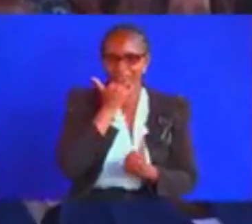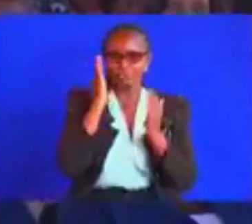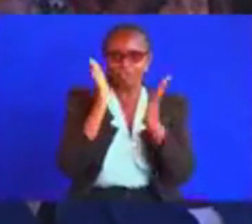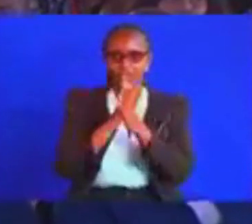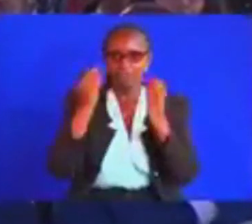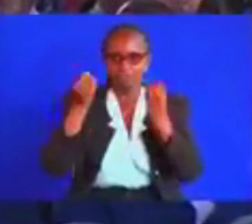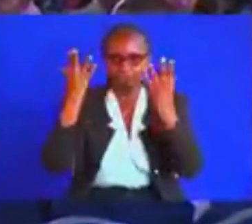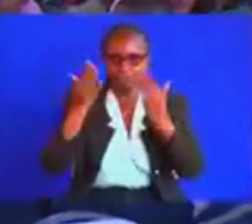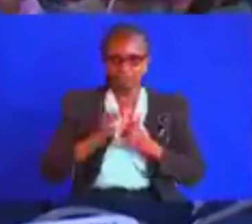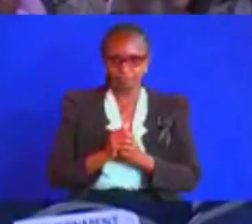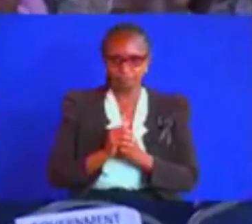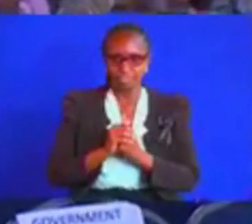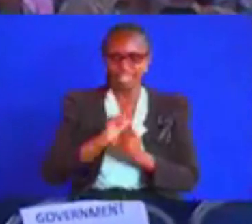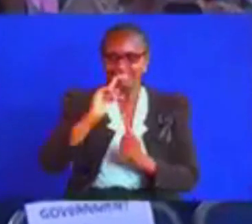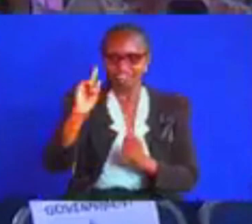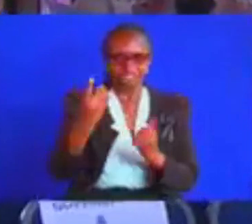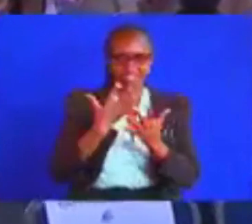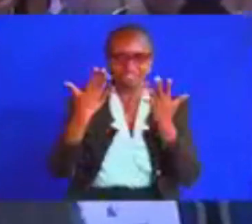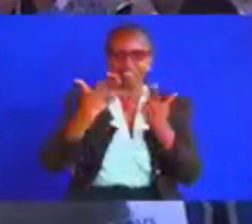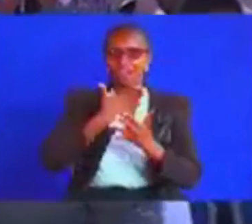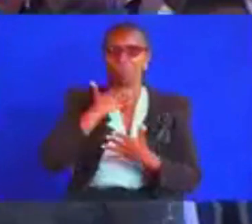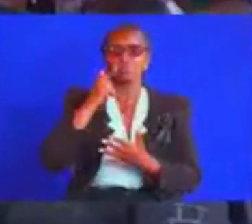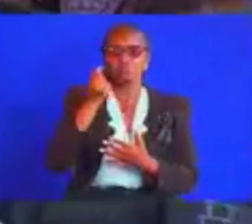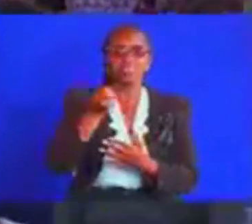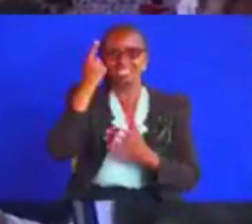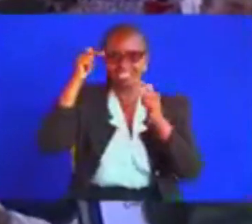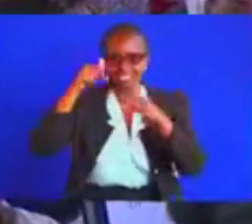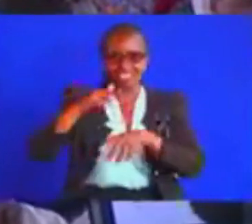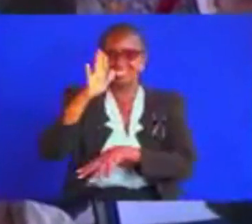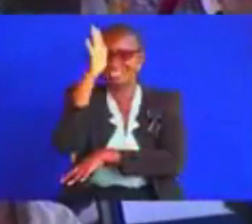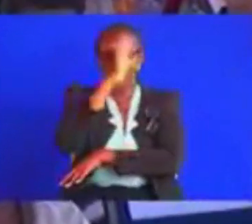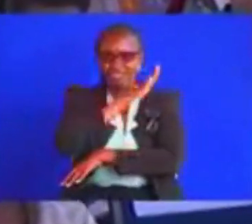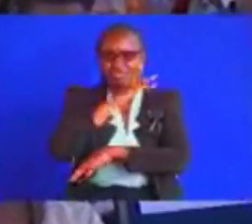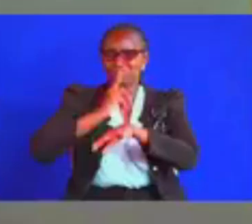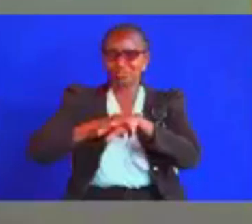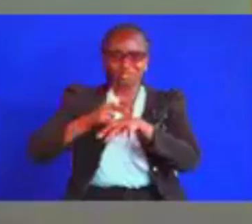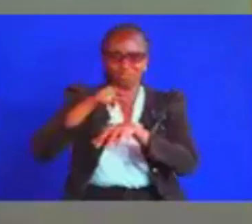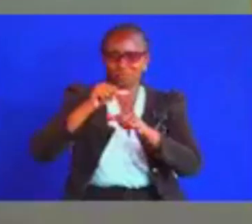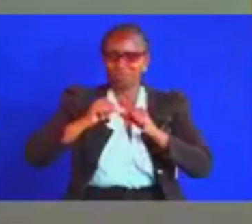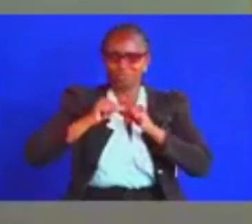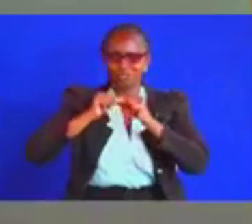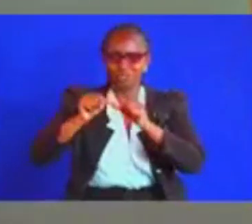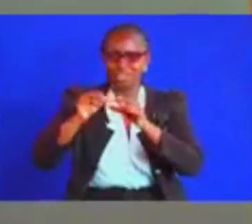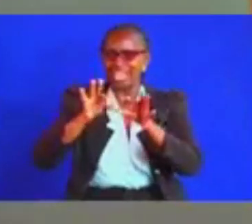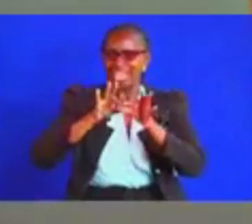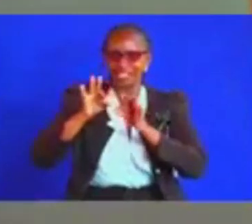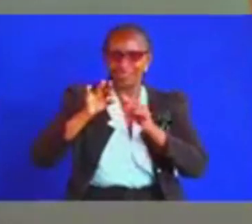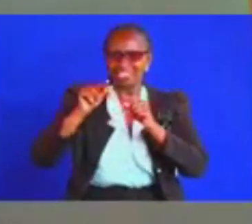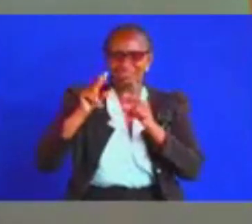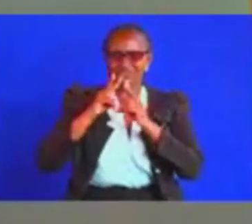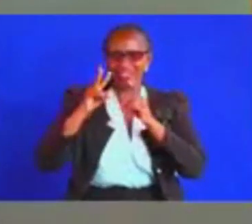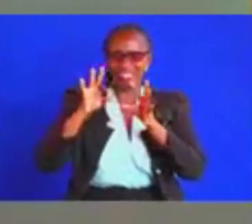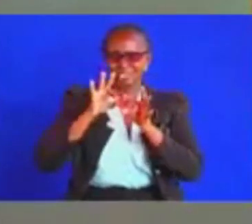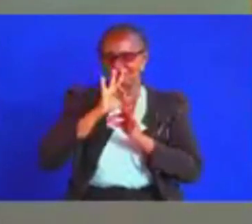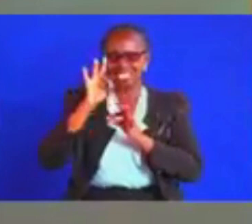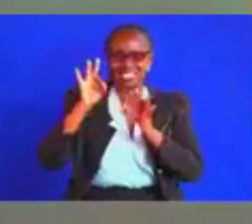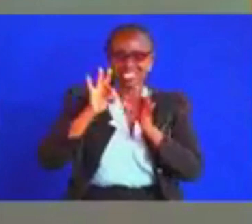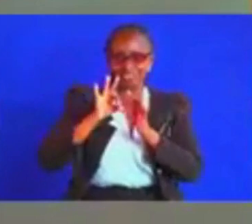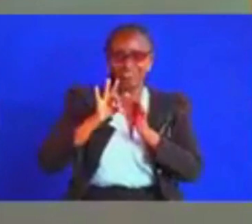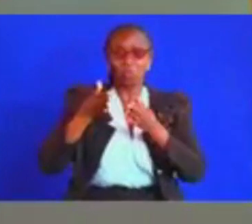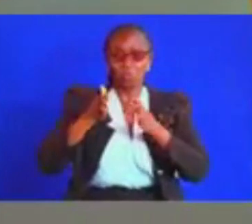Hallelujah. The first thing I want you to understand this afternoon as we explore this very delicate subject of knowing